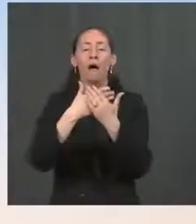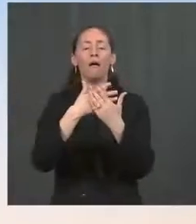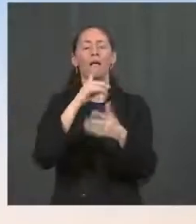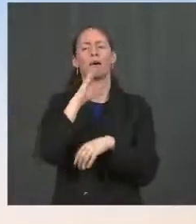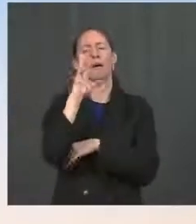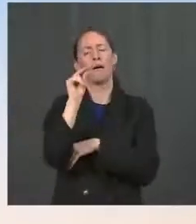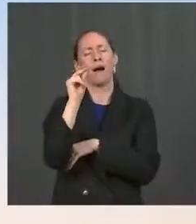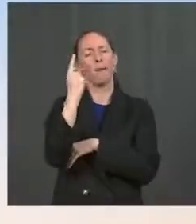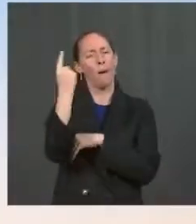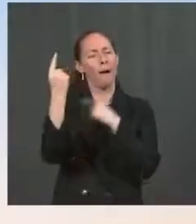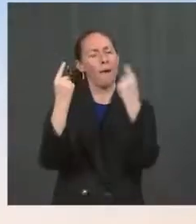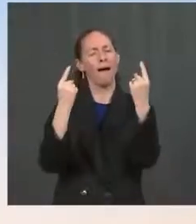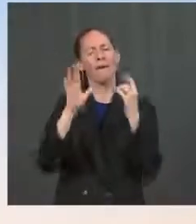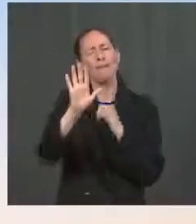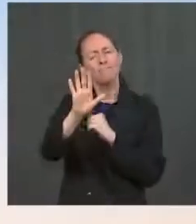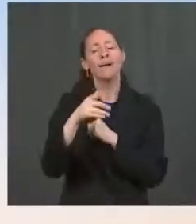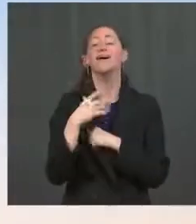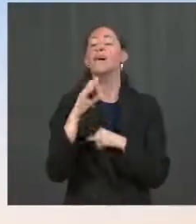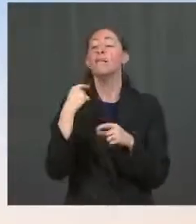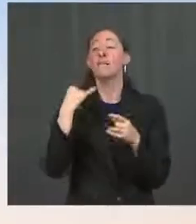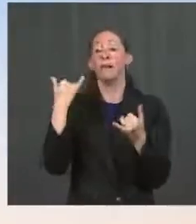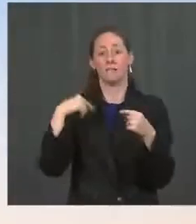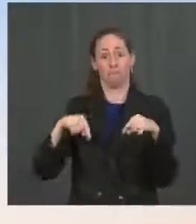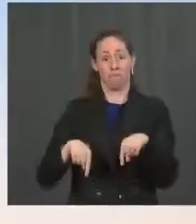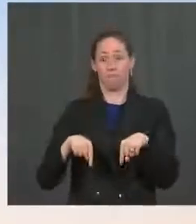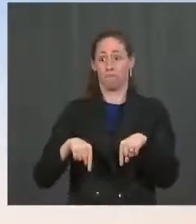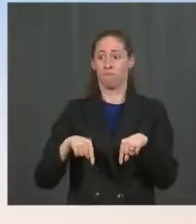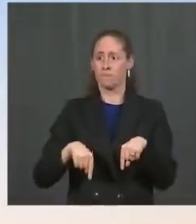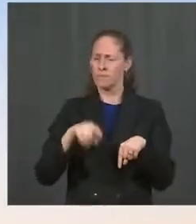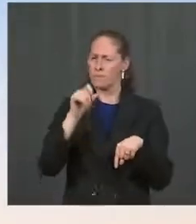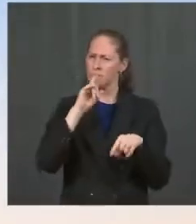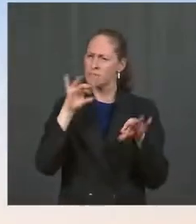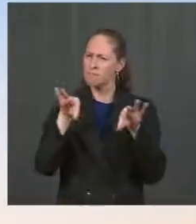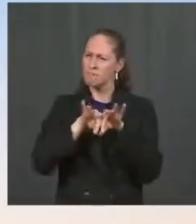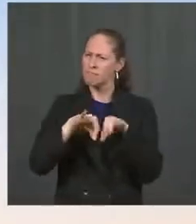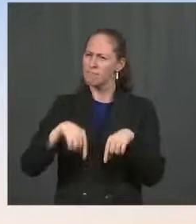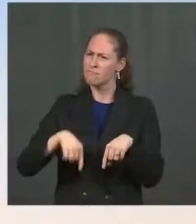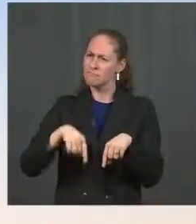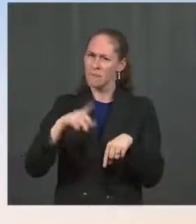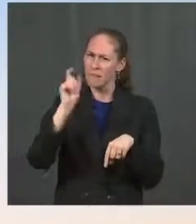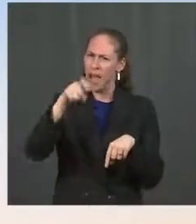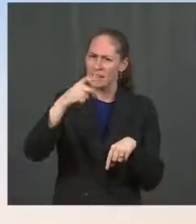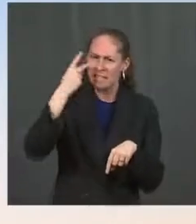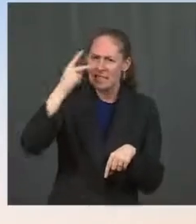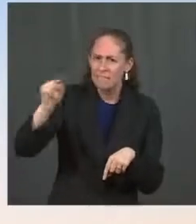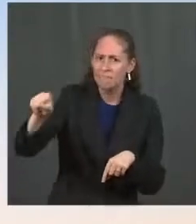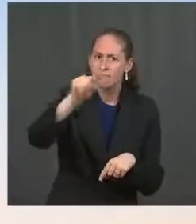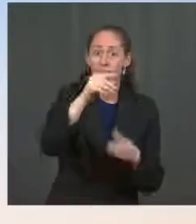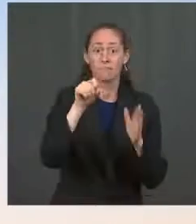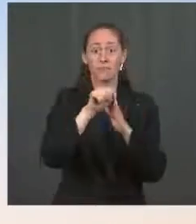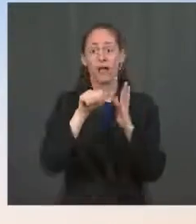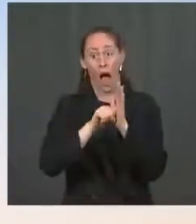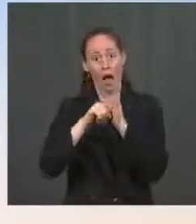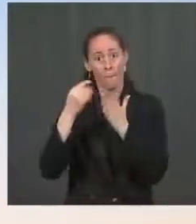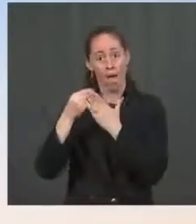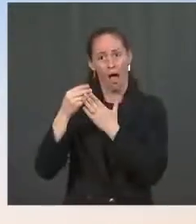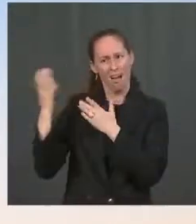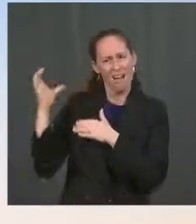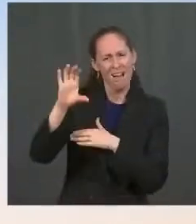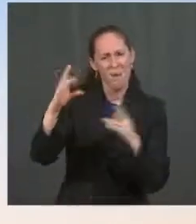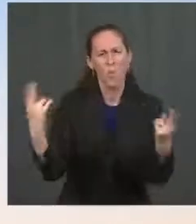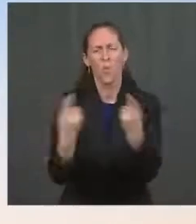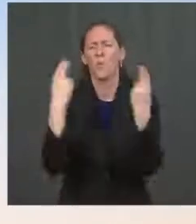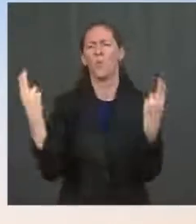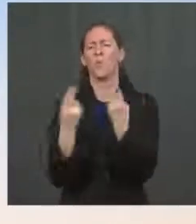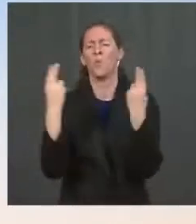of times from here that it is imperative that states take advantage of the funding that is available to stave off evictions.